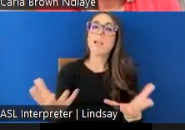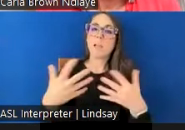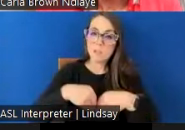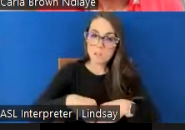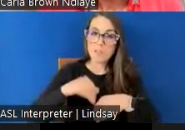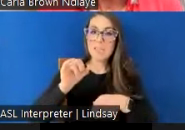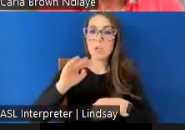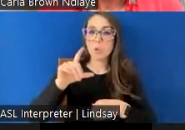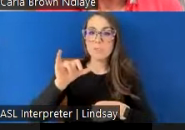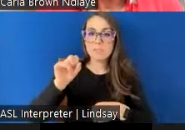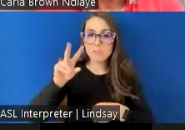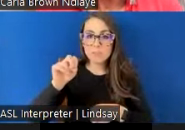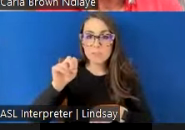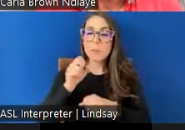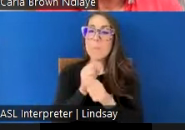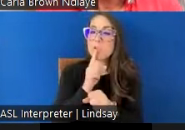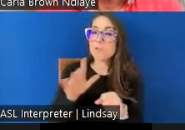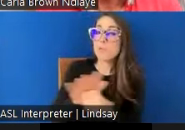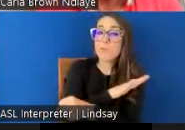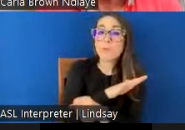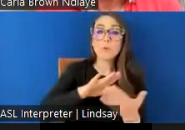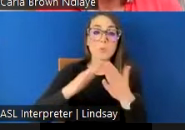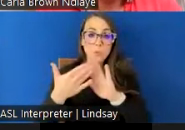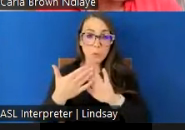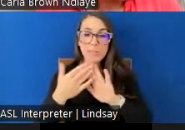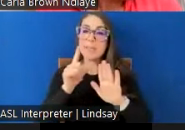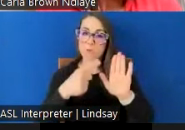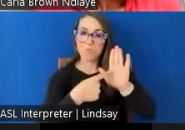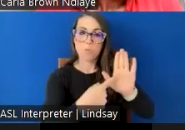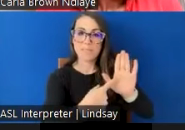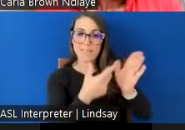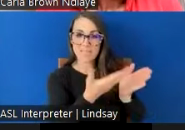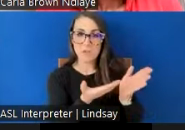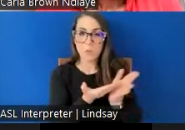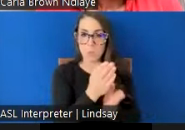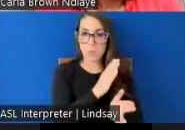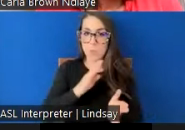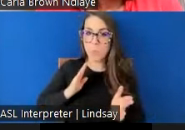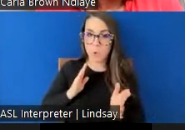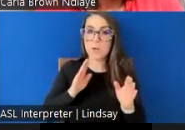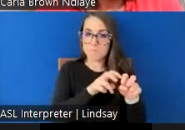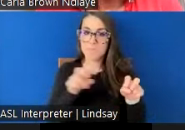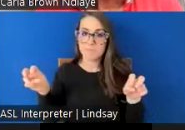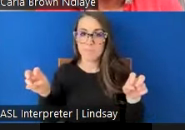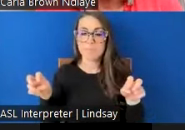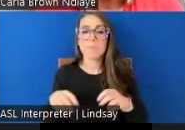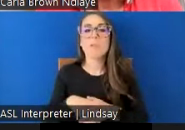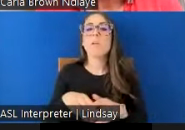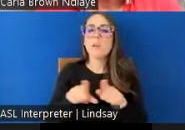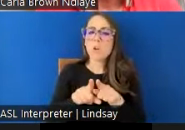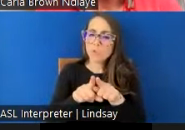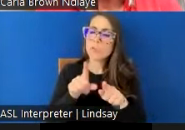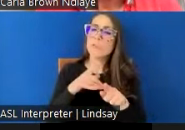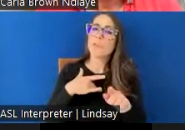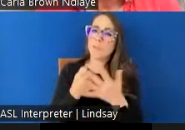that the full community felt that they could be represented and be presented. It was also a priority for us to